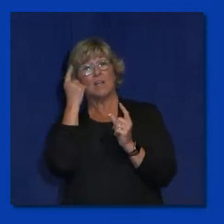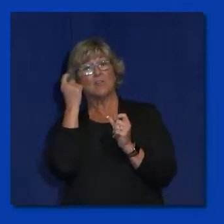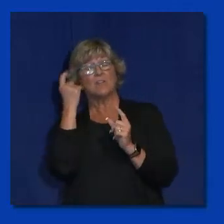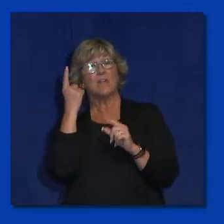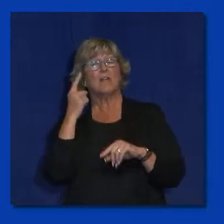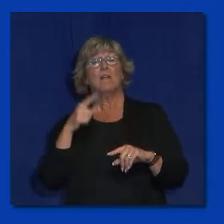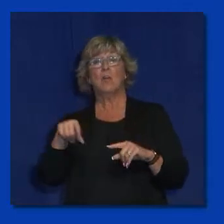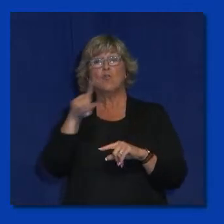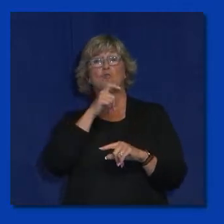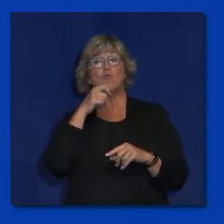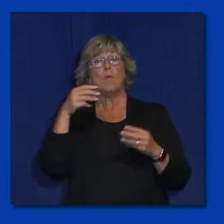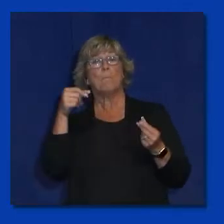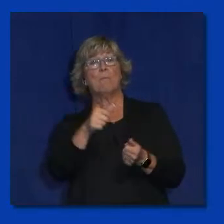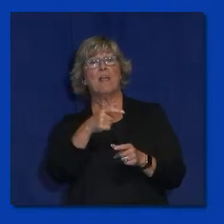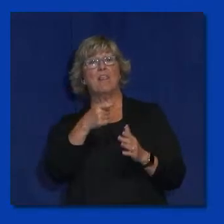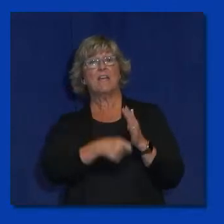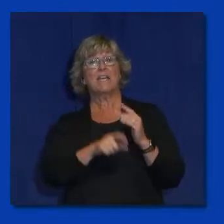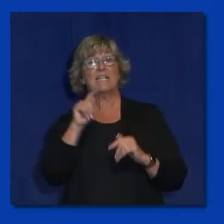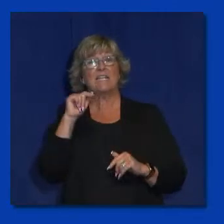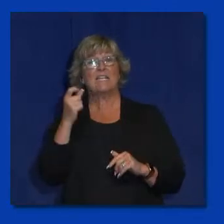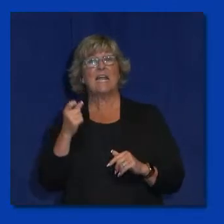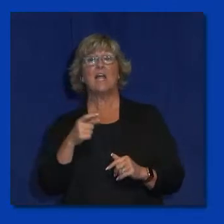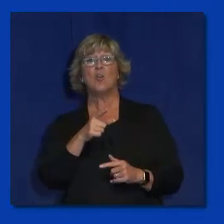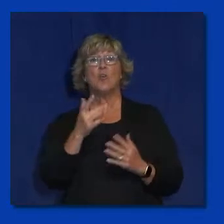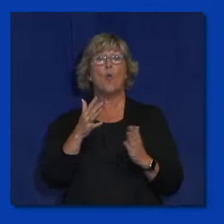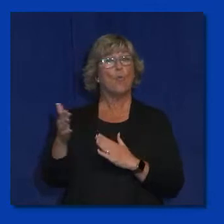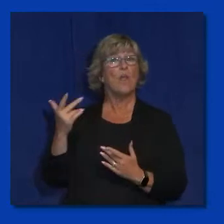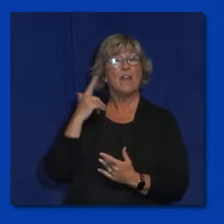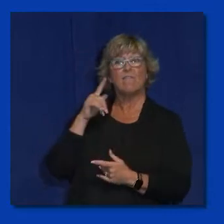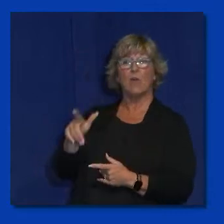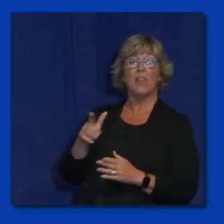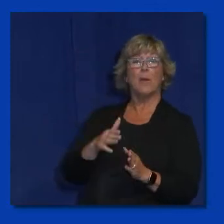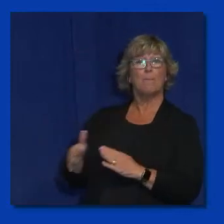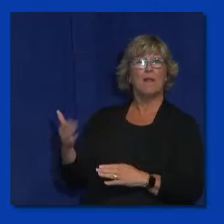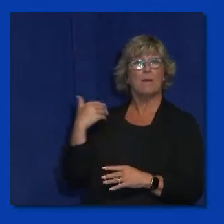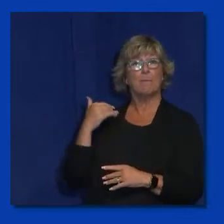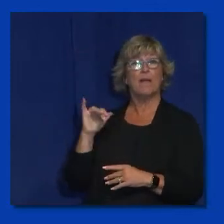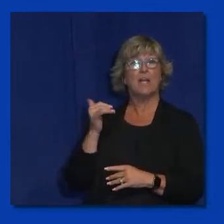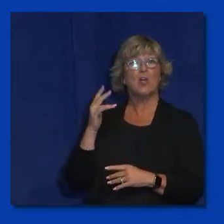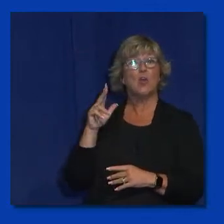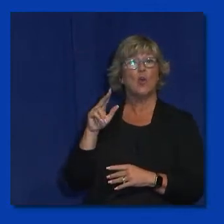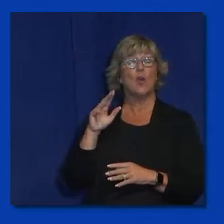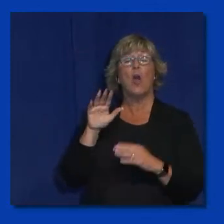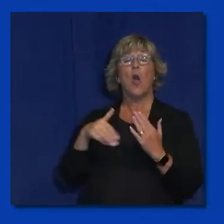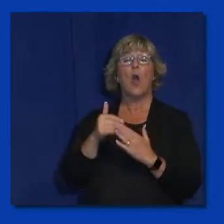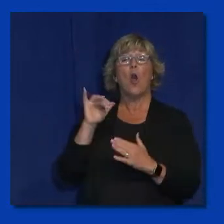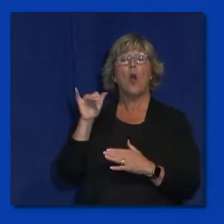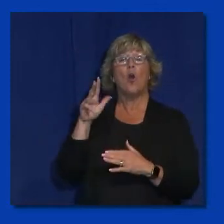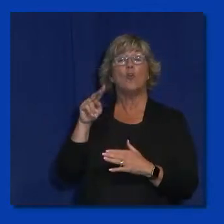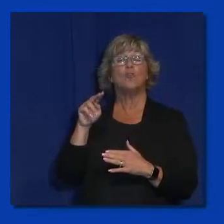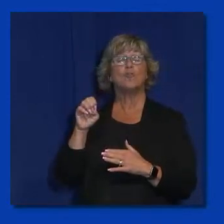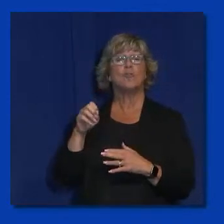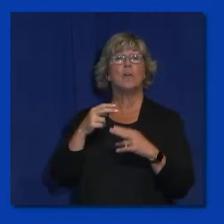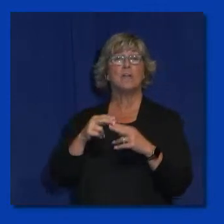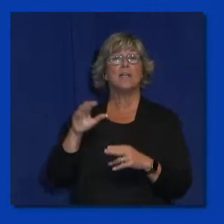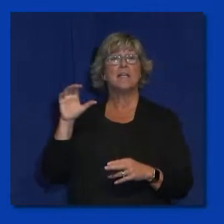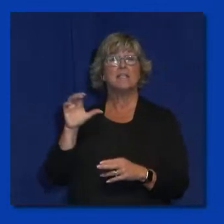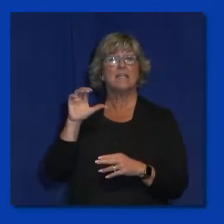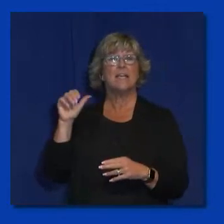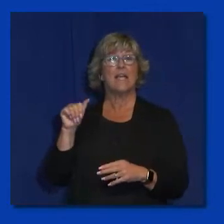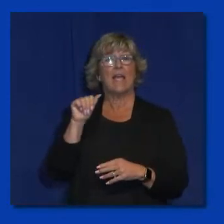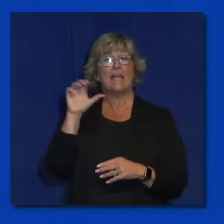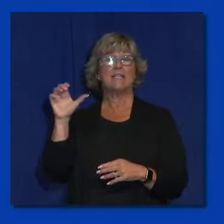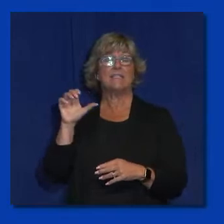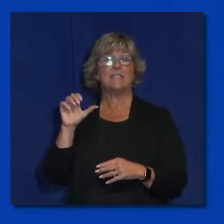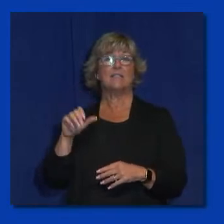well, you as taxpayers are waiting for their plans. In June, all the cities, counties, and what we refer to as CACs, which is a